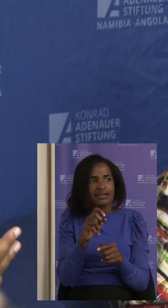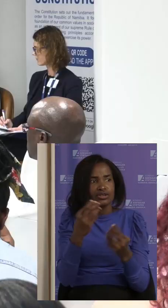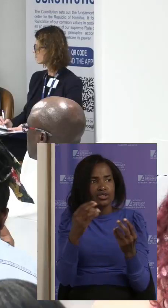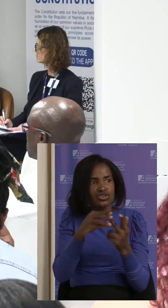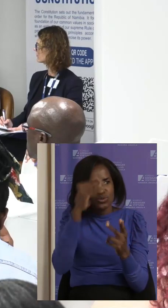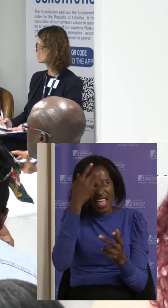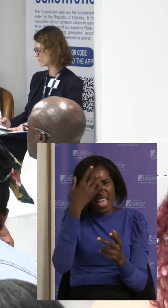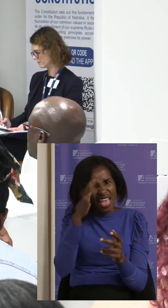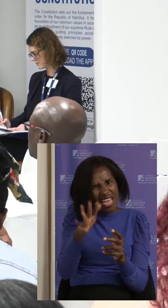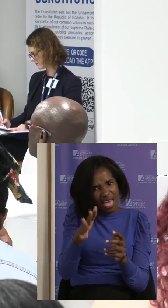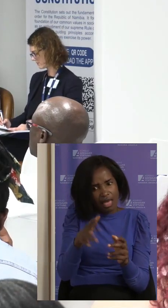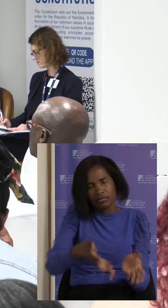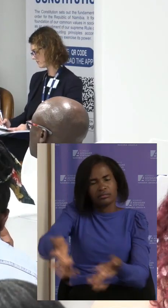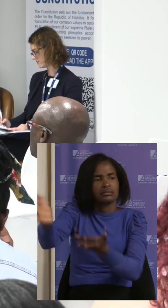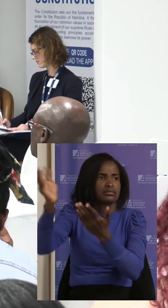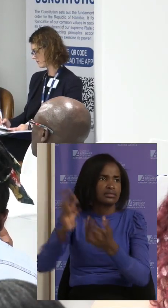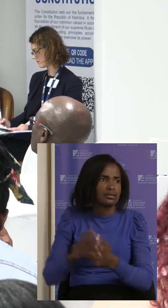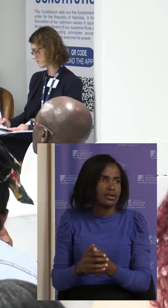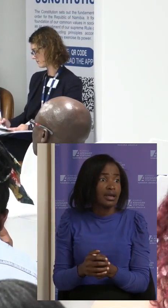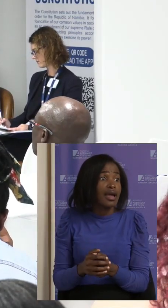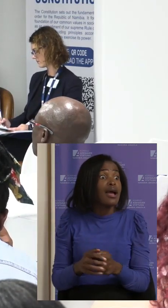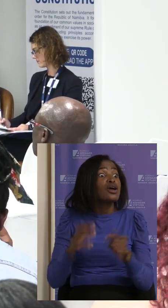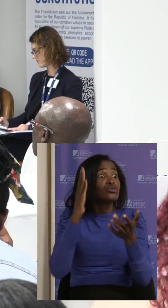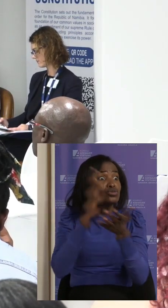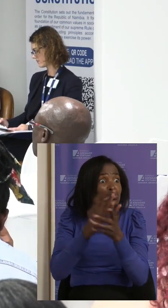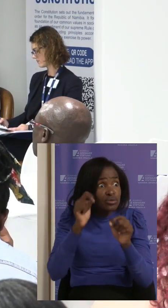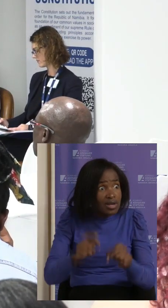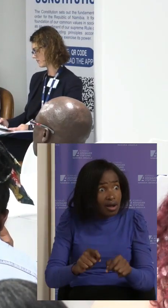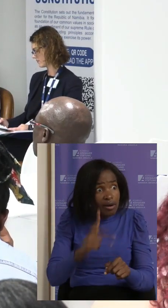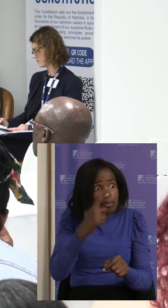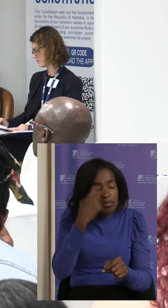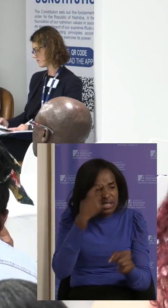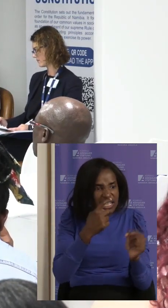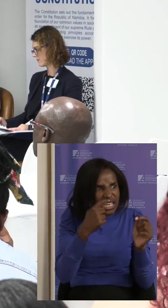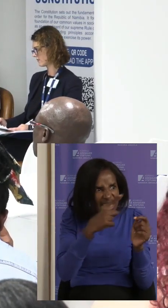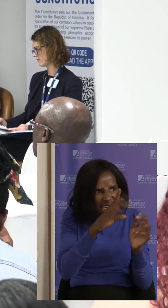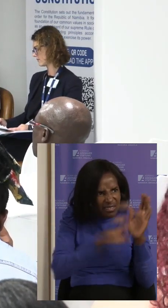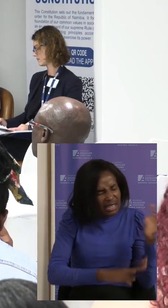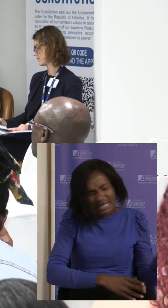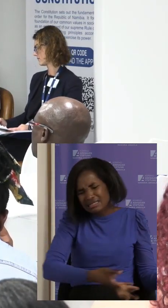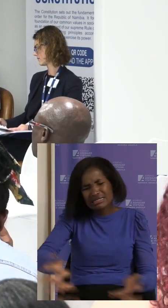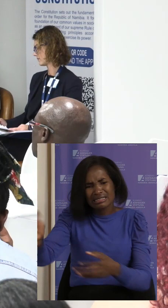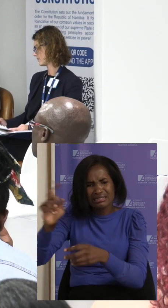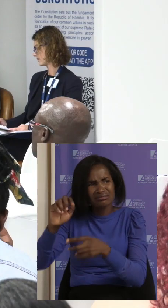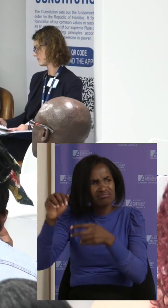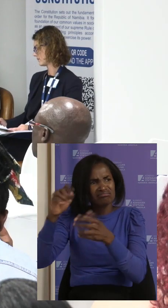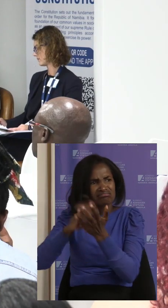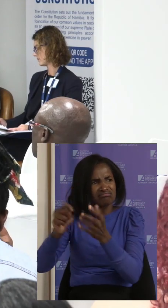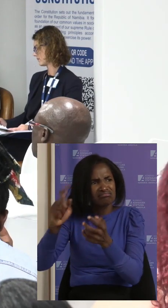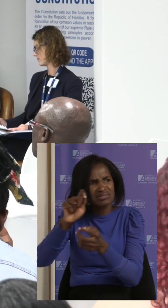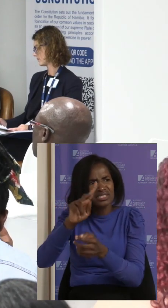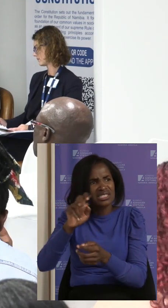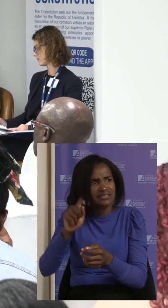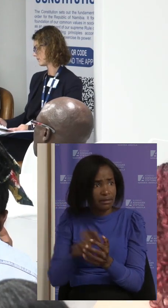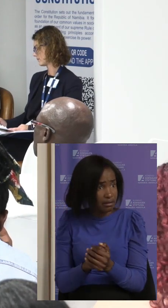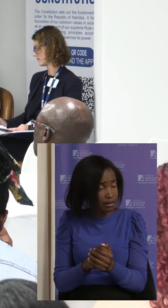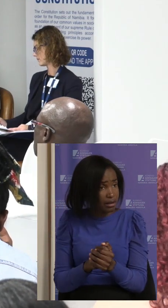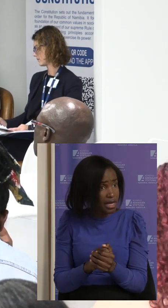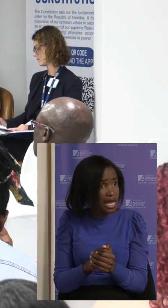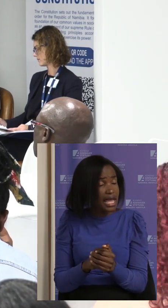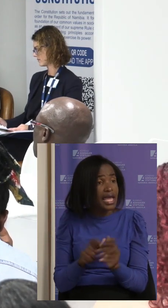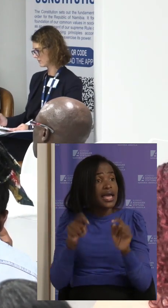unfortunately, that word is being now misused in the sense that TVET requirements are now